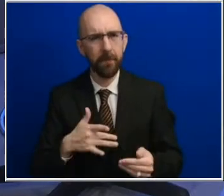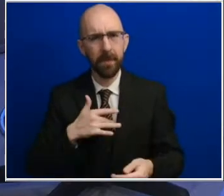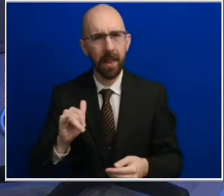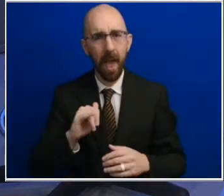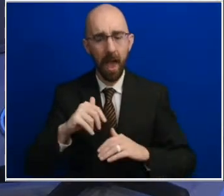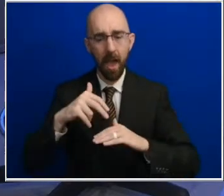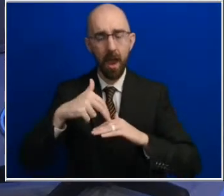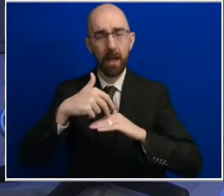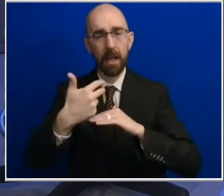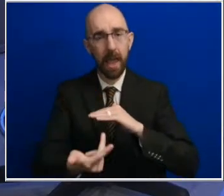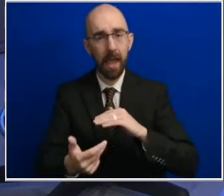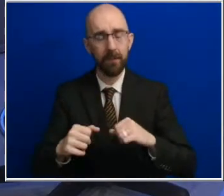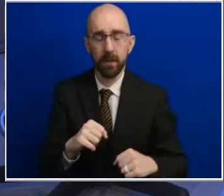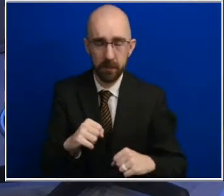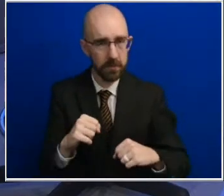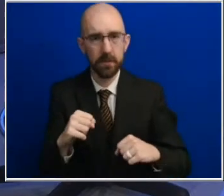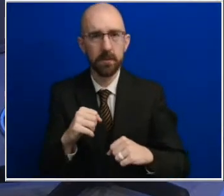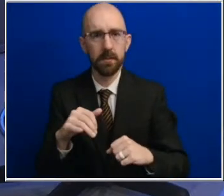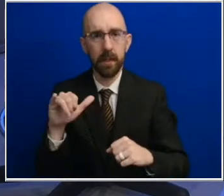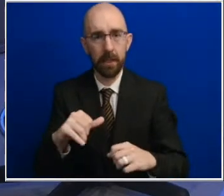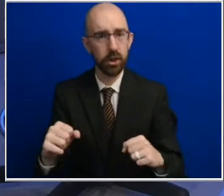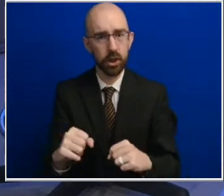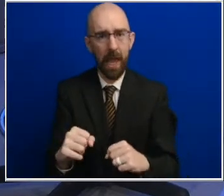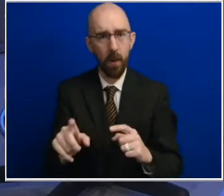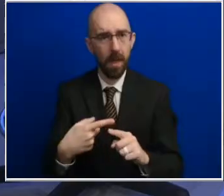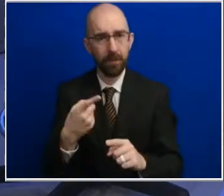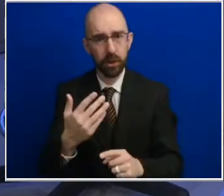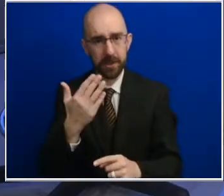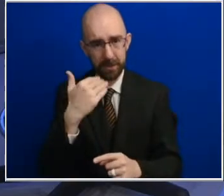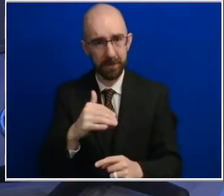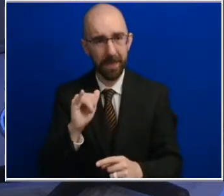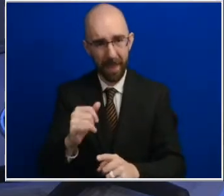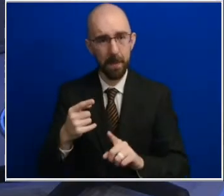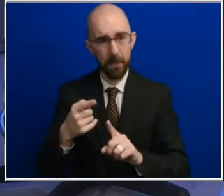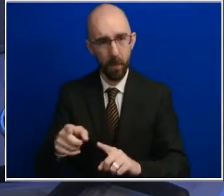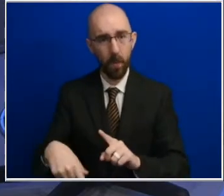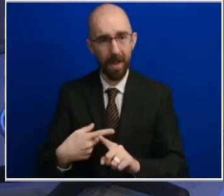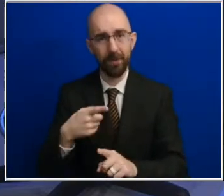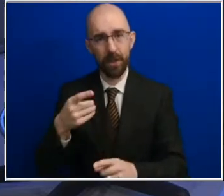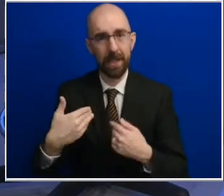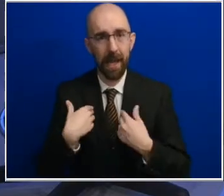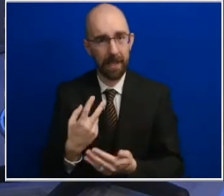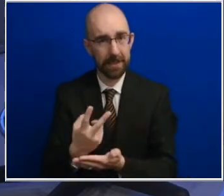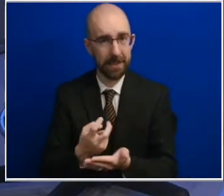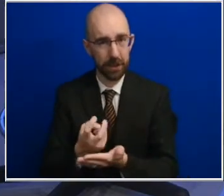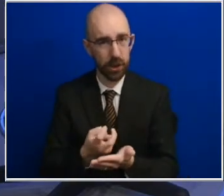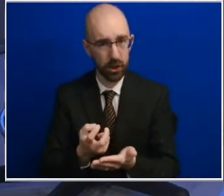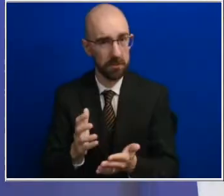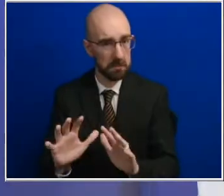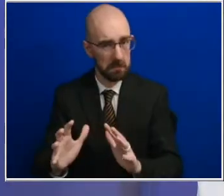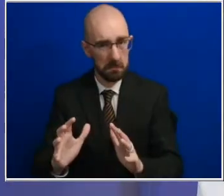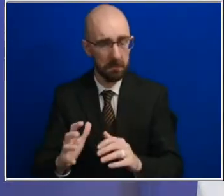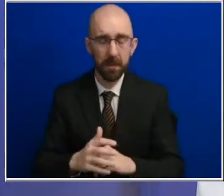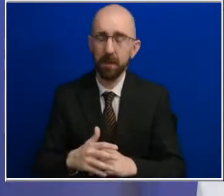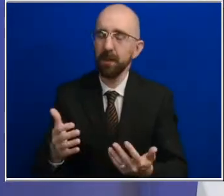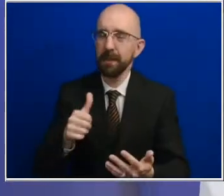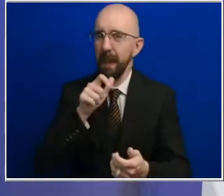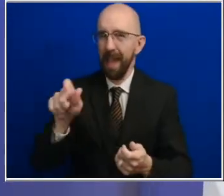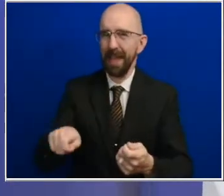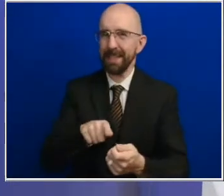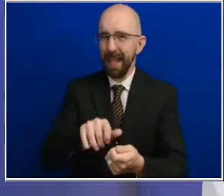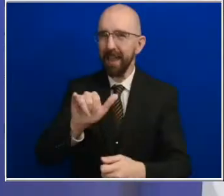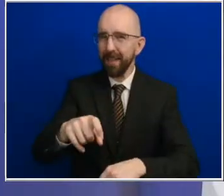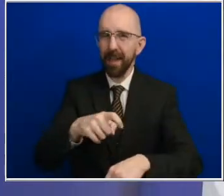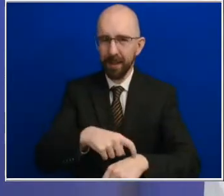that feeling. That is the point when Eli would have a seizure. It could be. That I mean, kind of- it wasn't necessarily that time, but